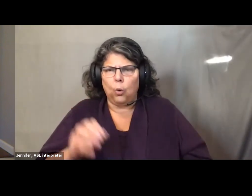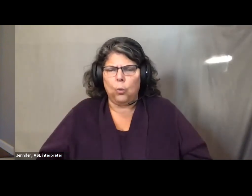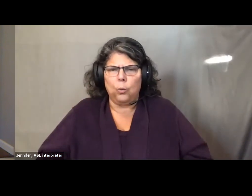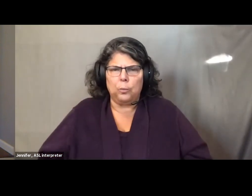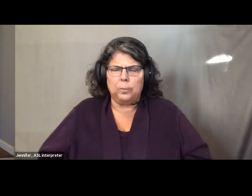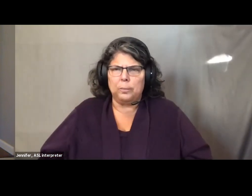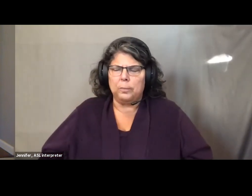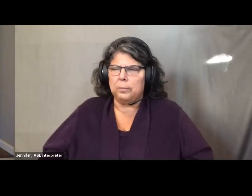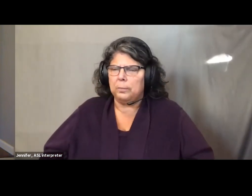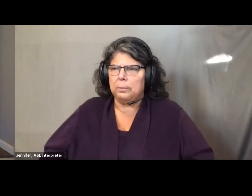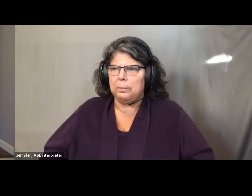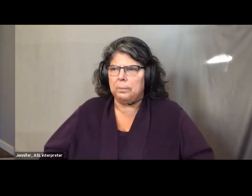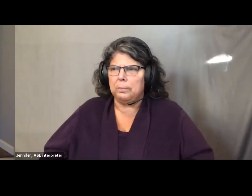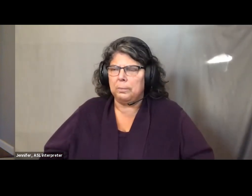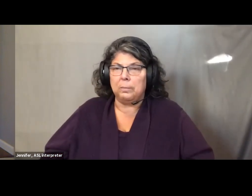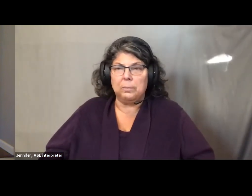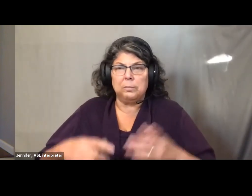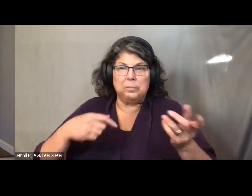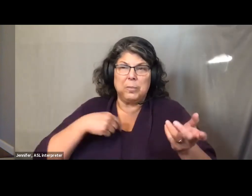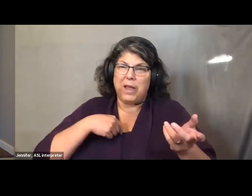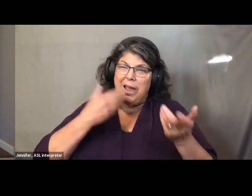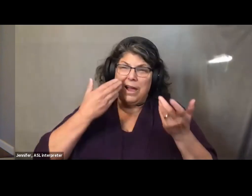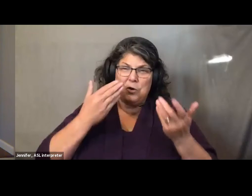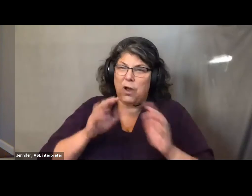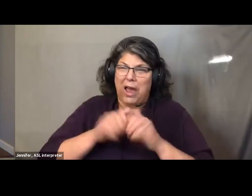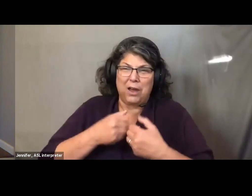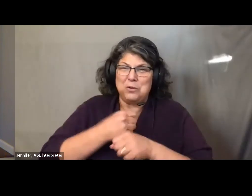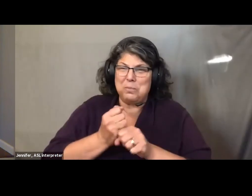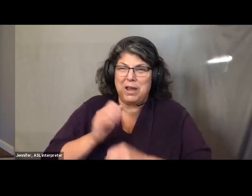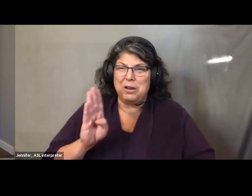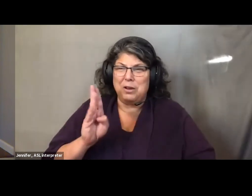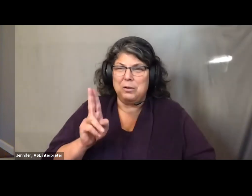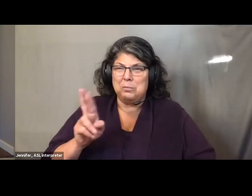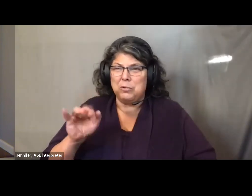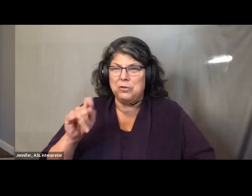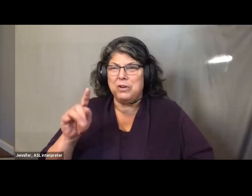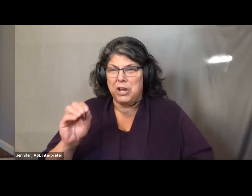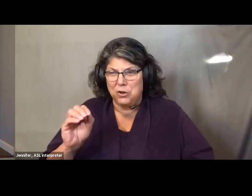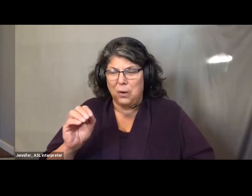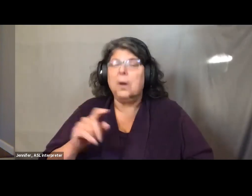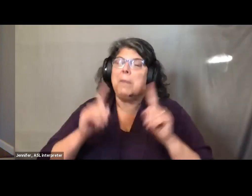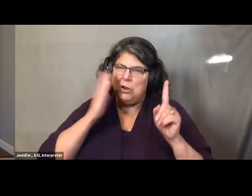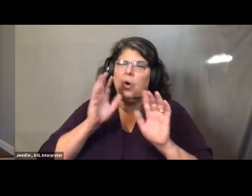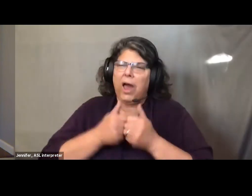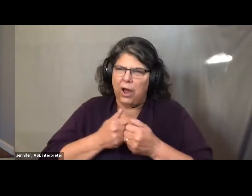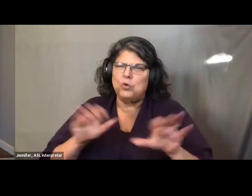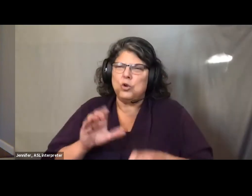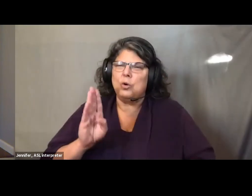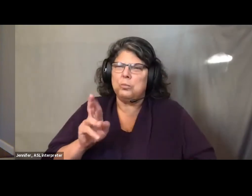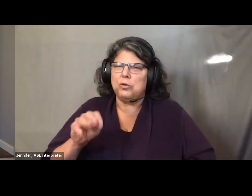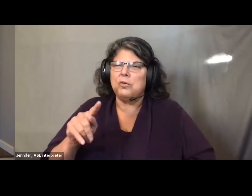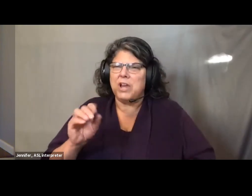I don't know how to wrap a burrito, but I do know how to do a burrito wrap on a